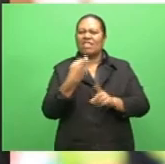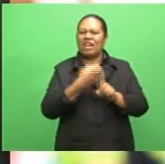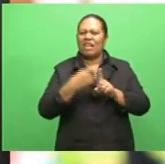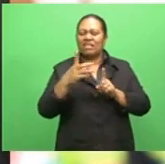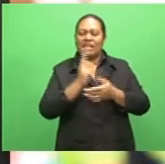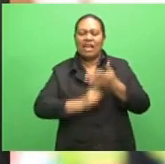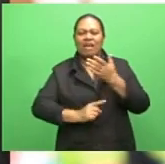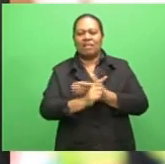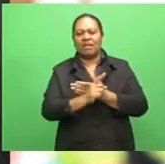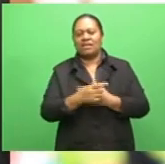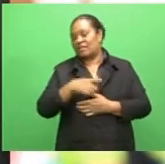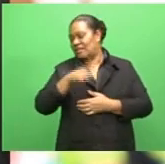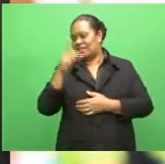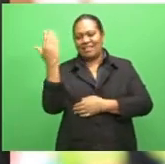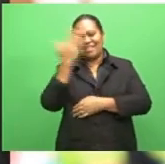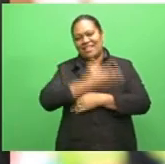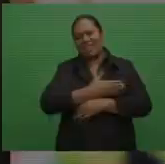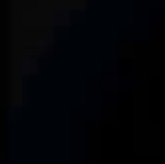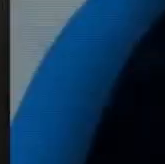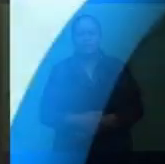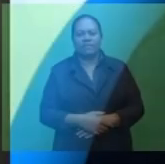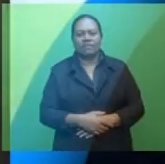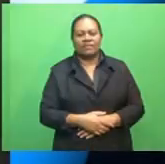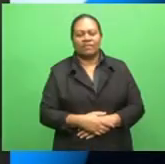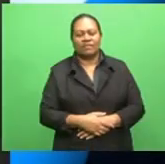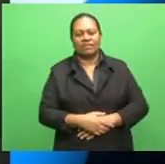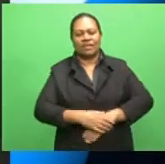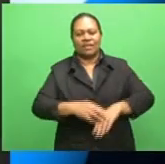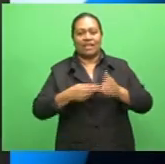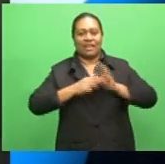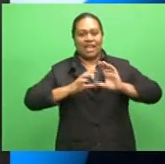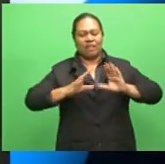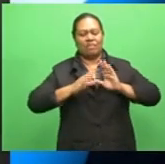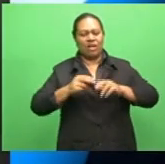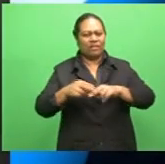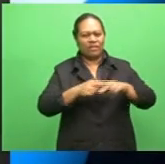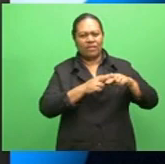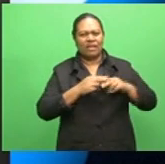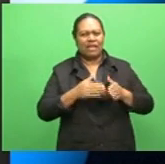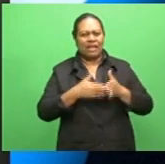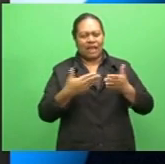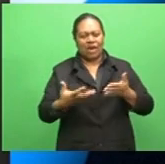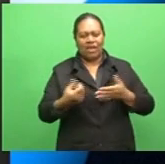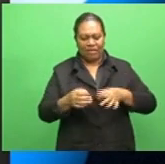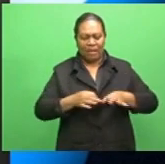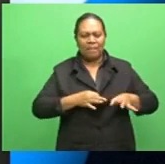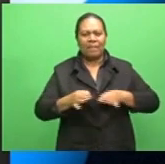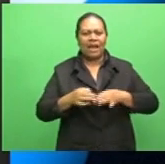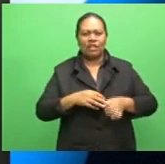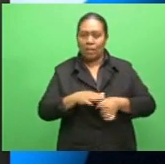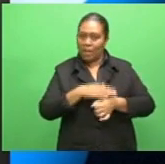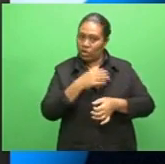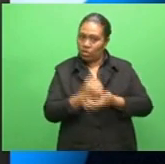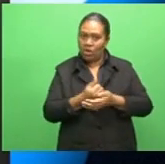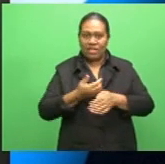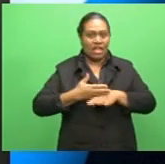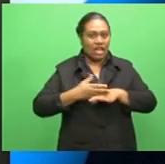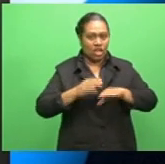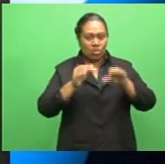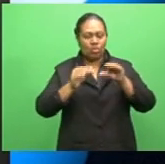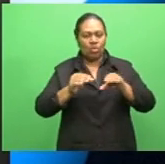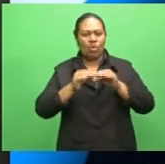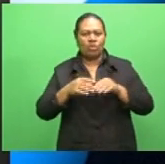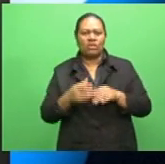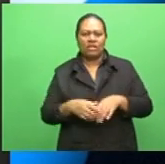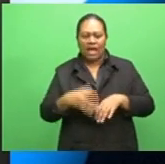last night, scoring the first try of the match. Netball Fiji has laid out a plan to ensure a new head coach is appointed before